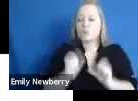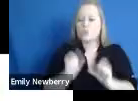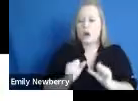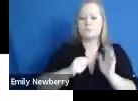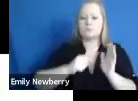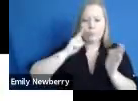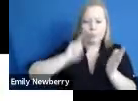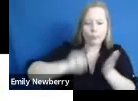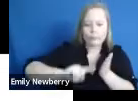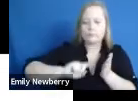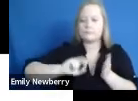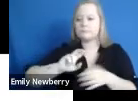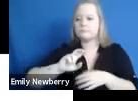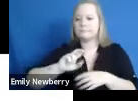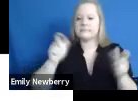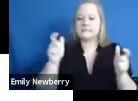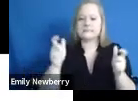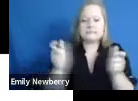color,